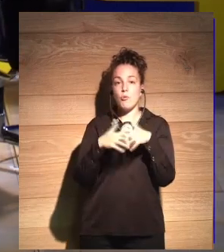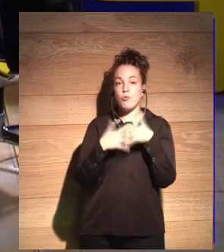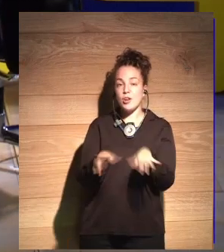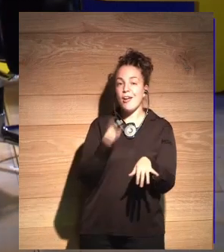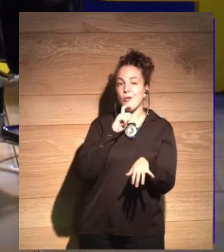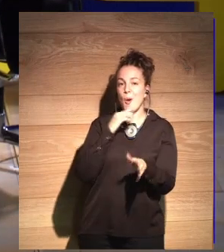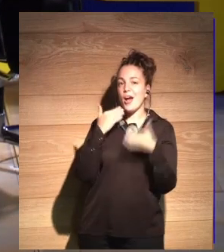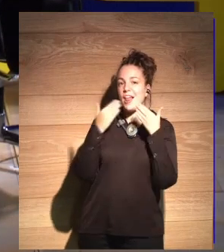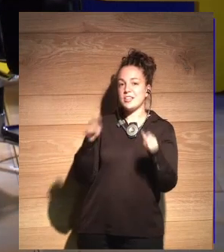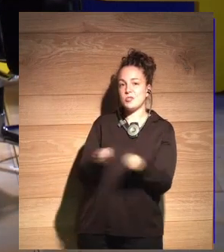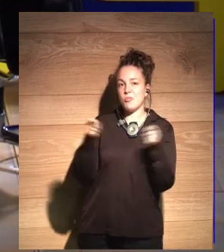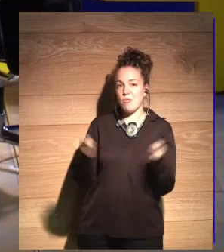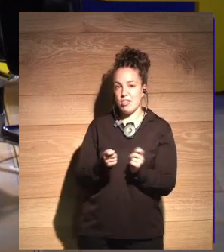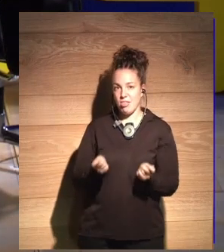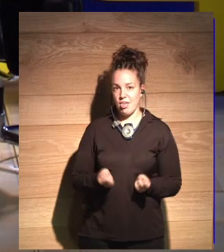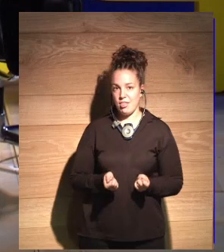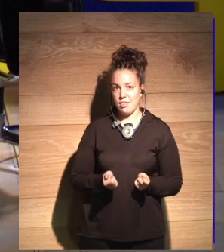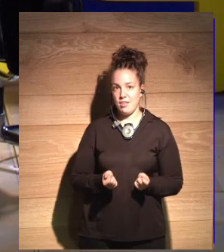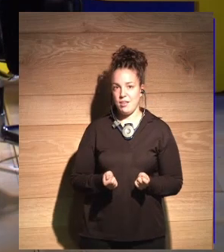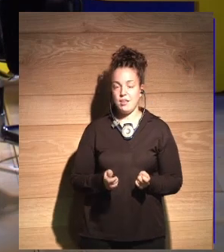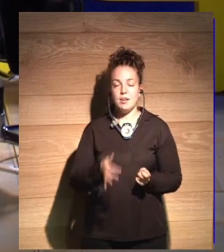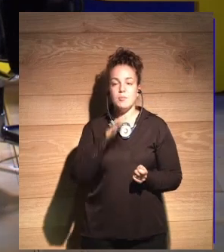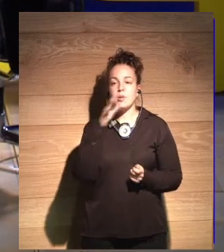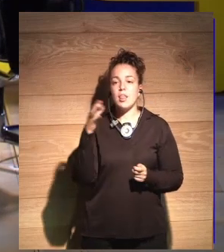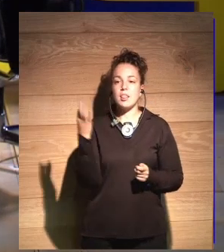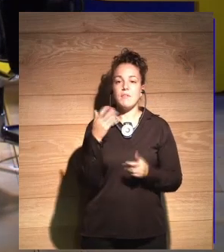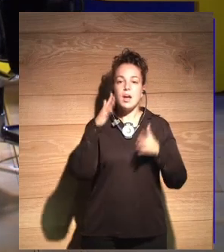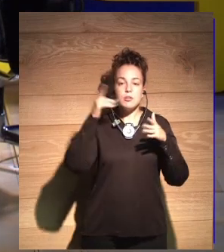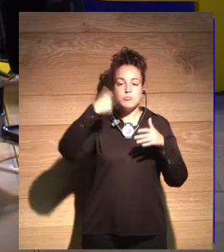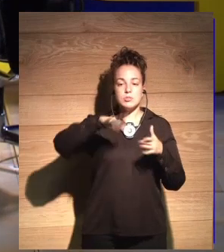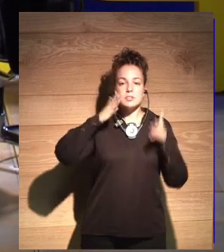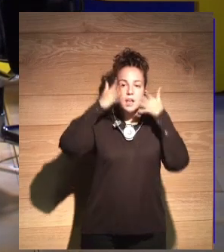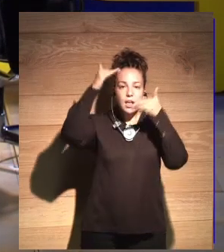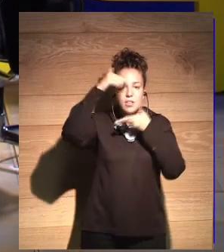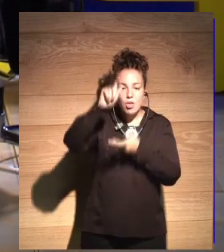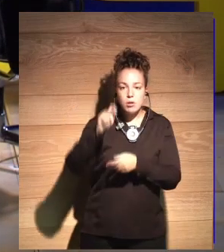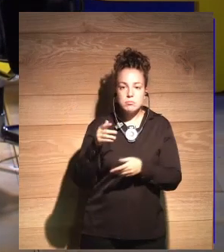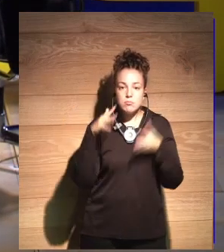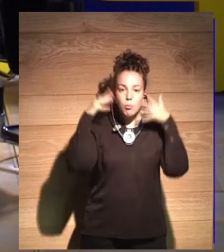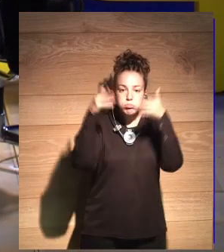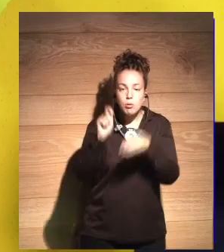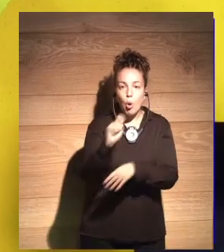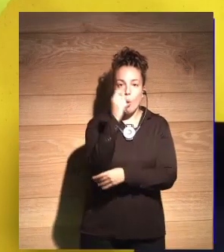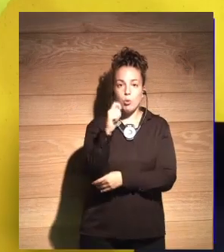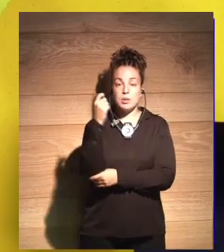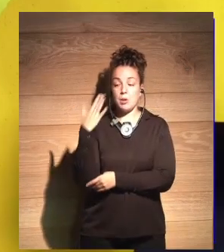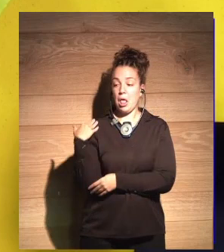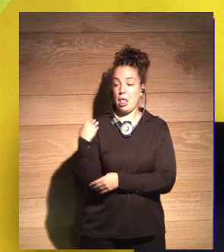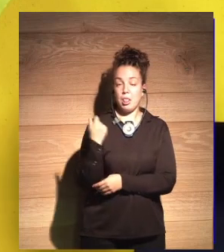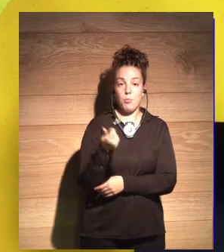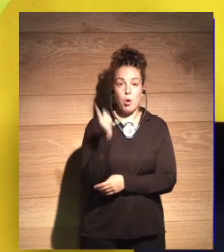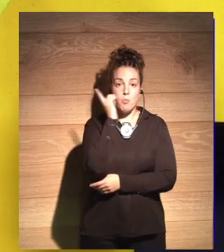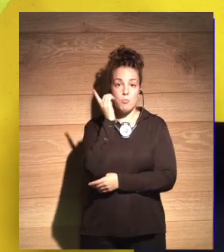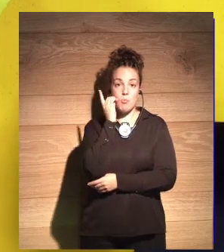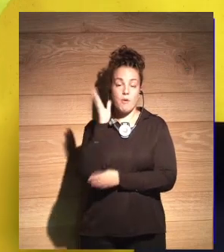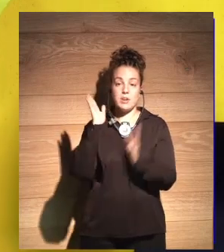our attention. Mm-hmm. But it wasn't around not that long ago. The cell phone wasn't around not that long ago. Technology changes,